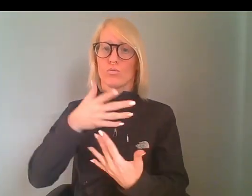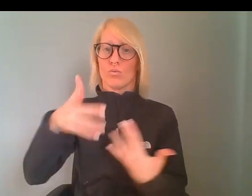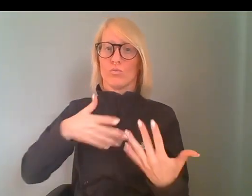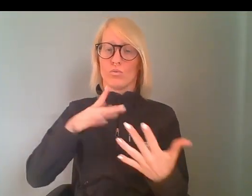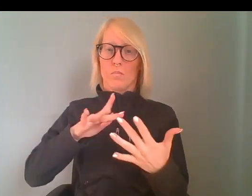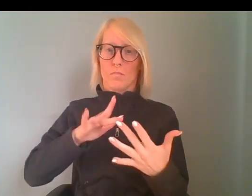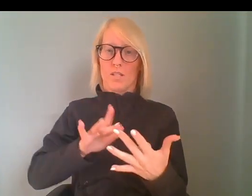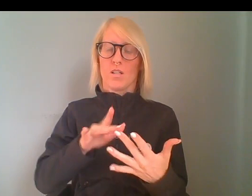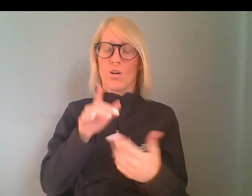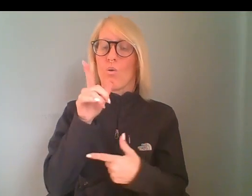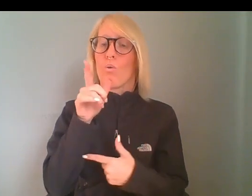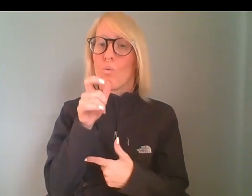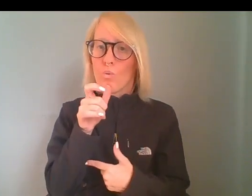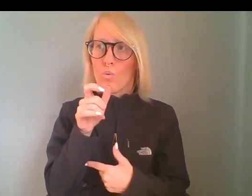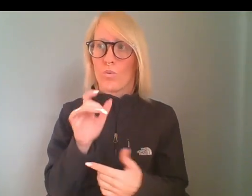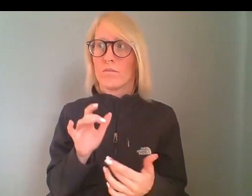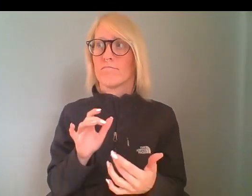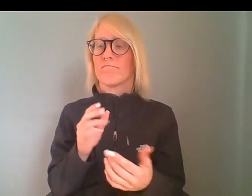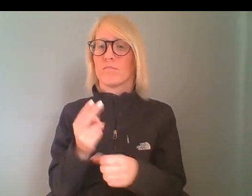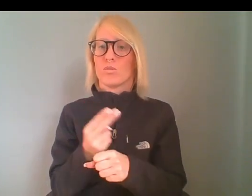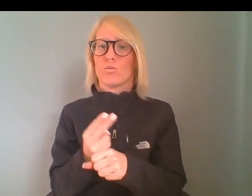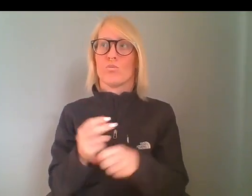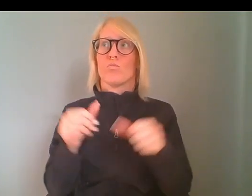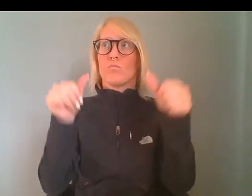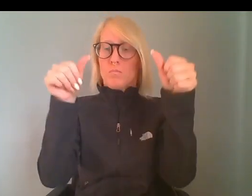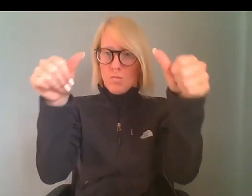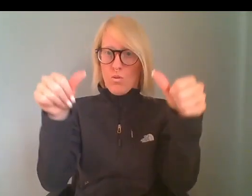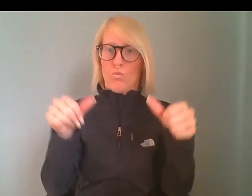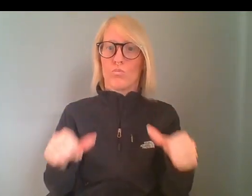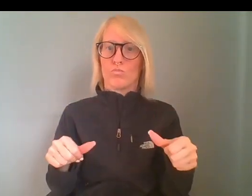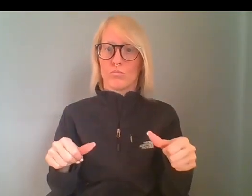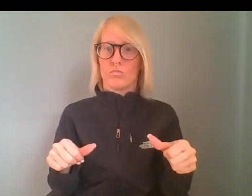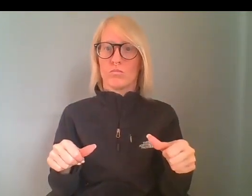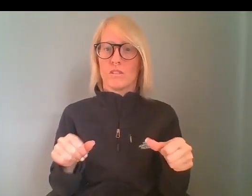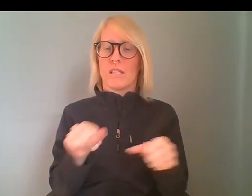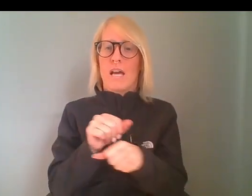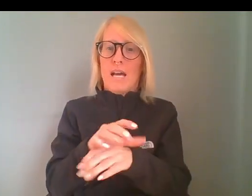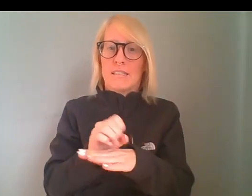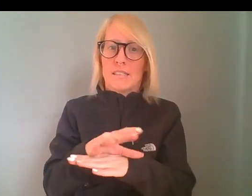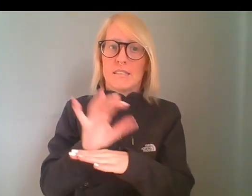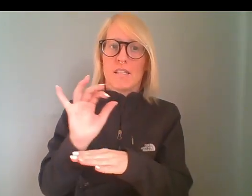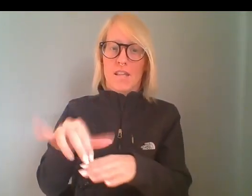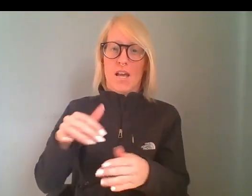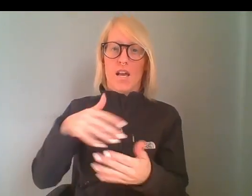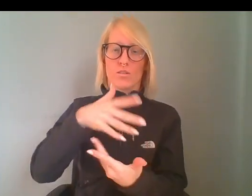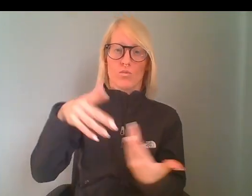so far about just the introduction or the message before I keep going?